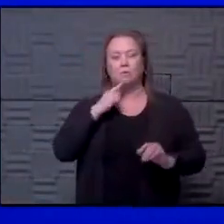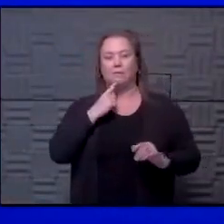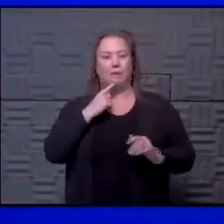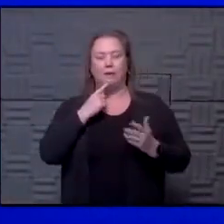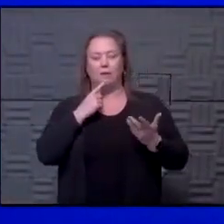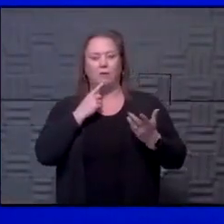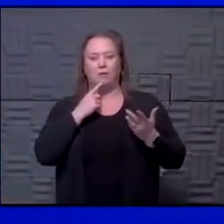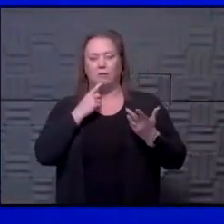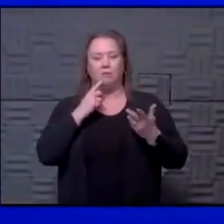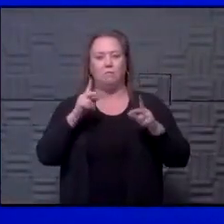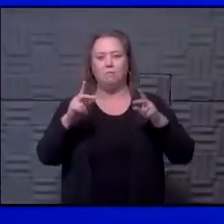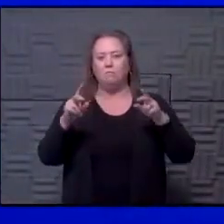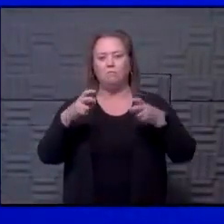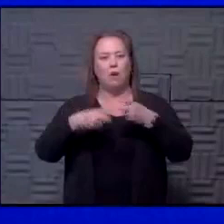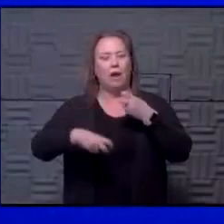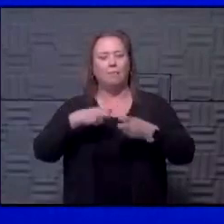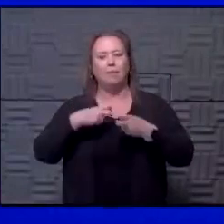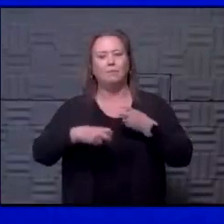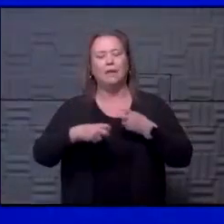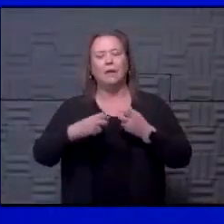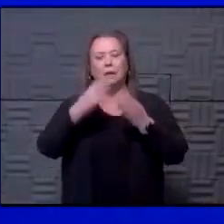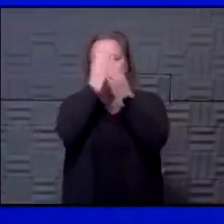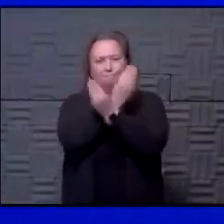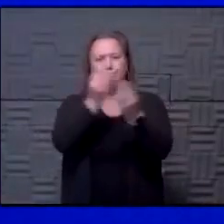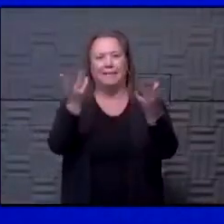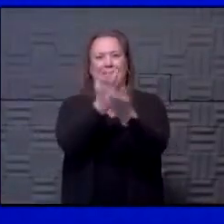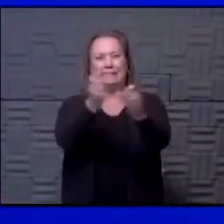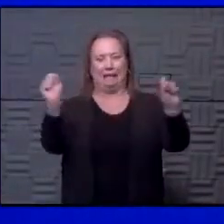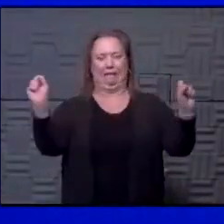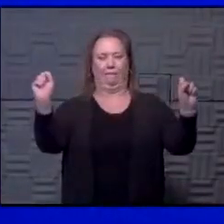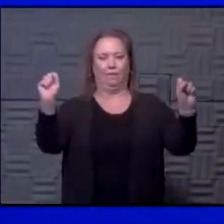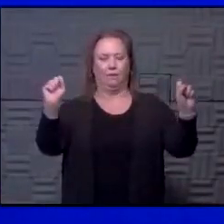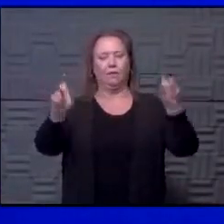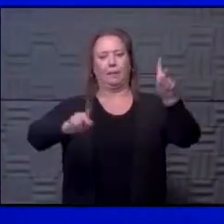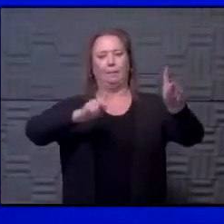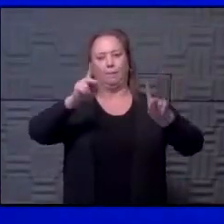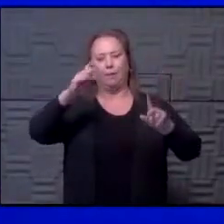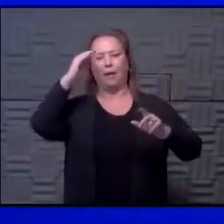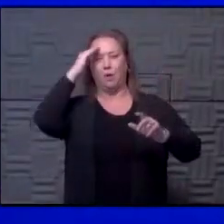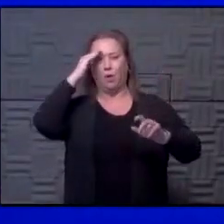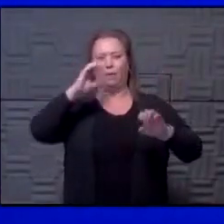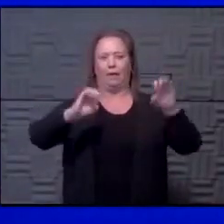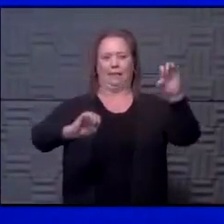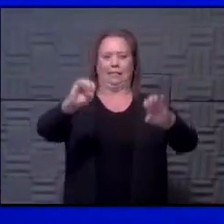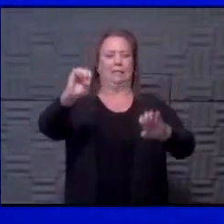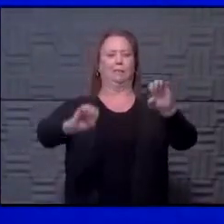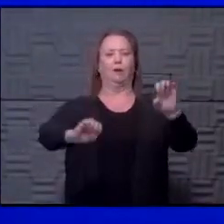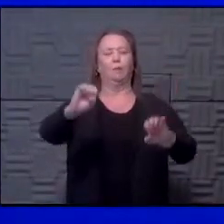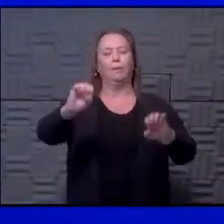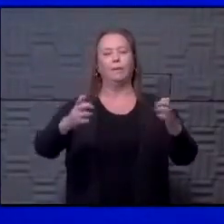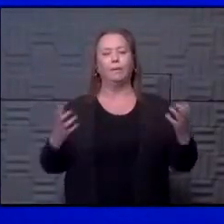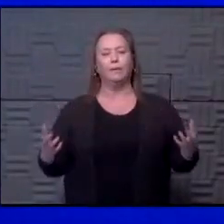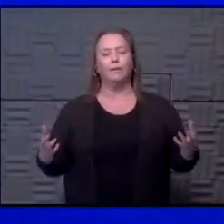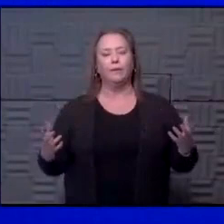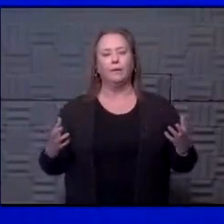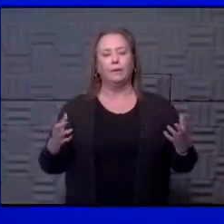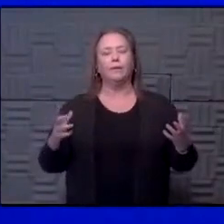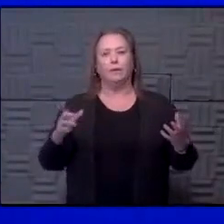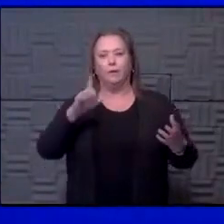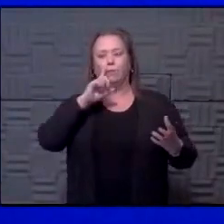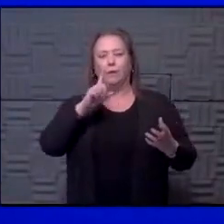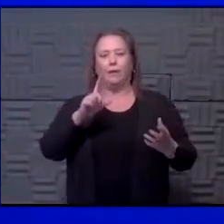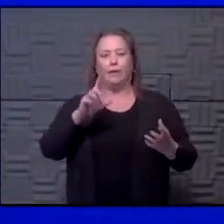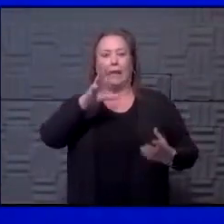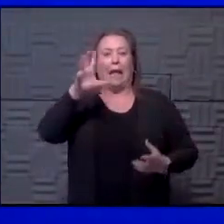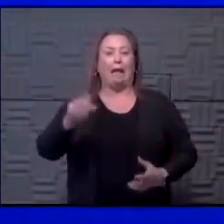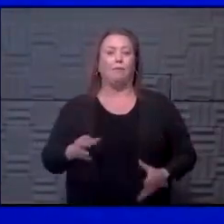and you have to believe that it's safe. And I know that some folks worry about being experimented on. And especially, I think, in an